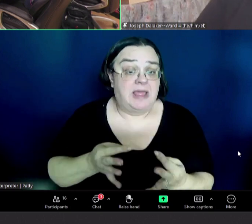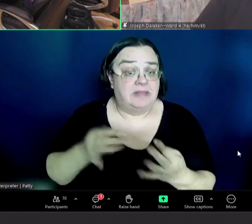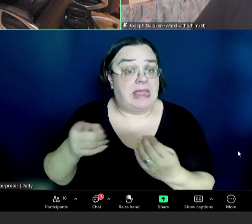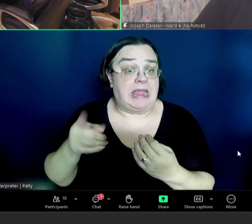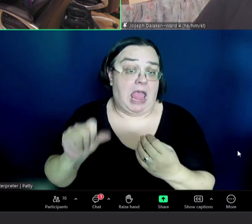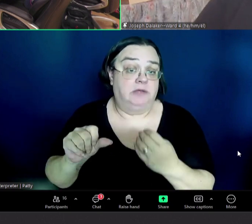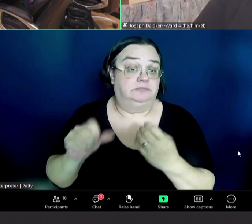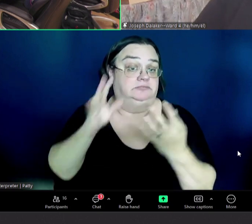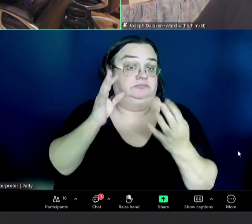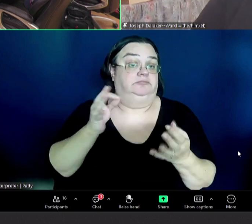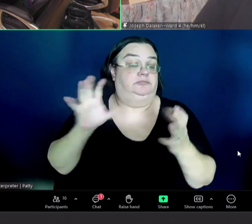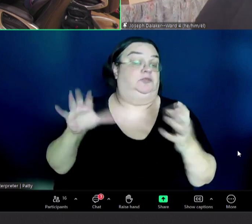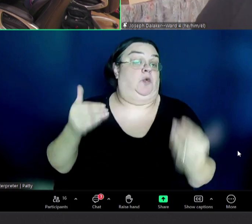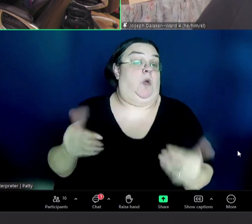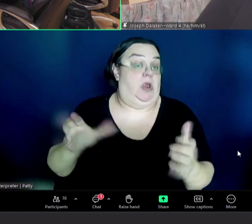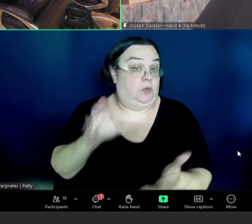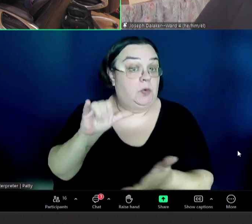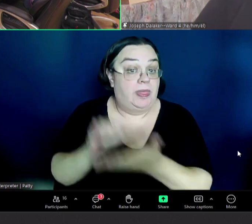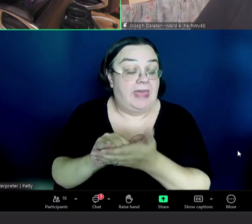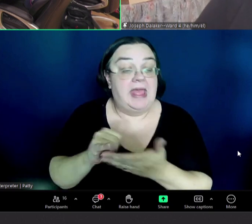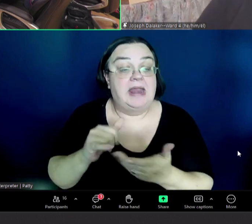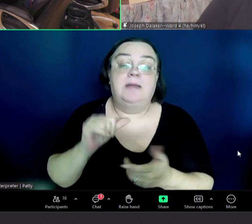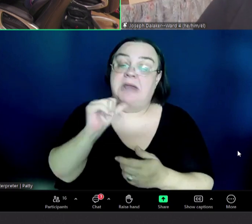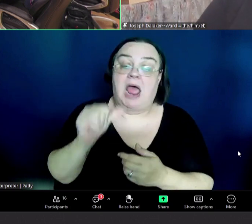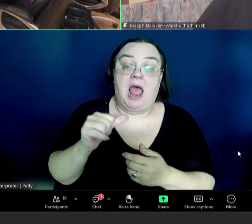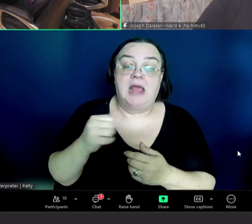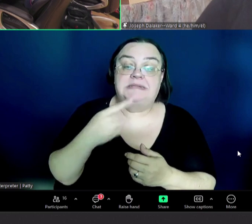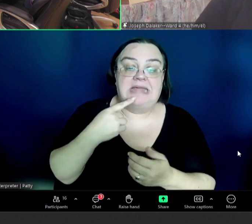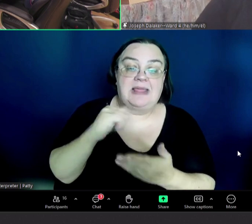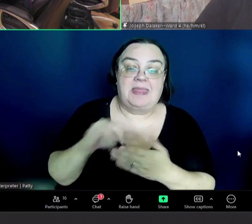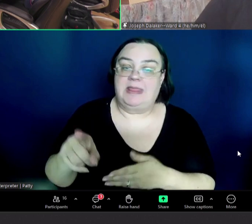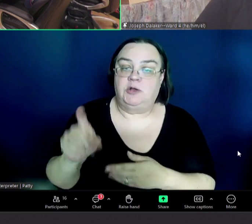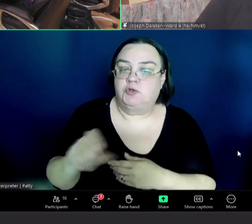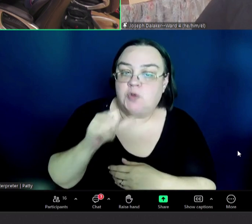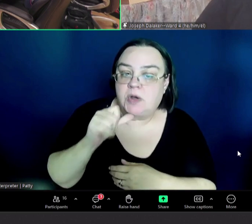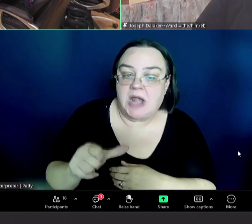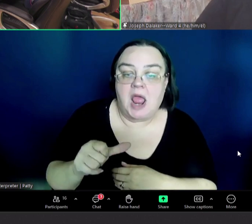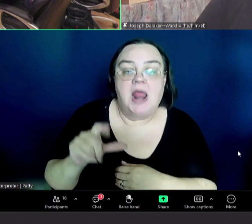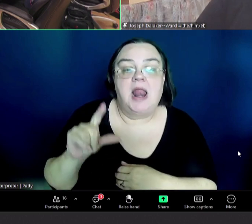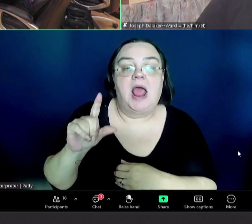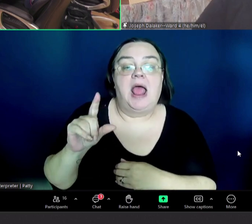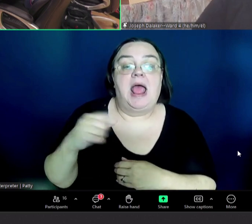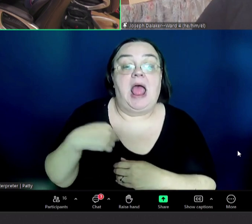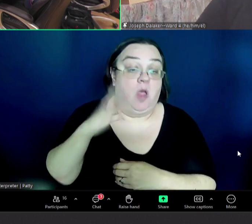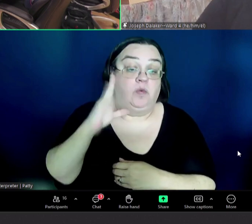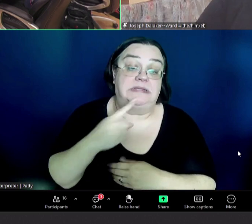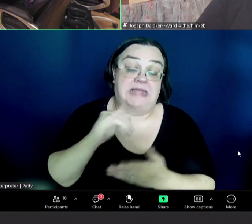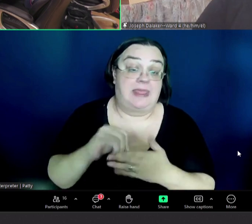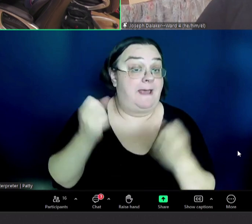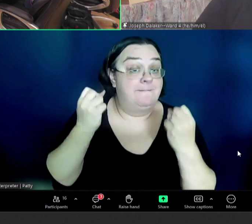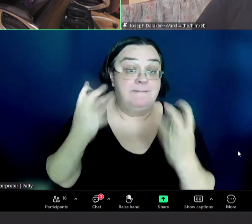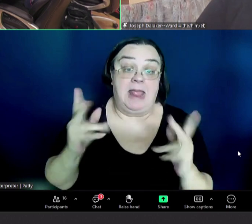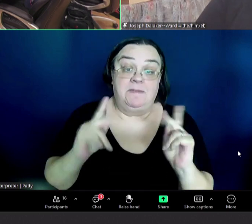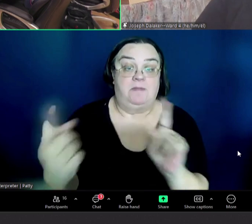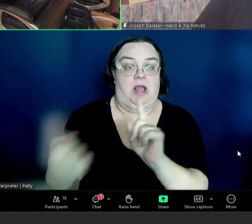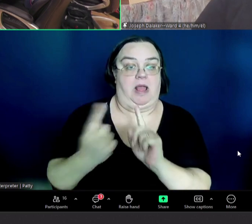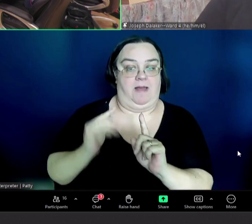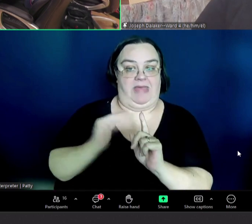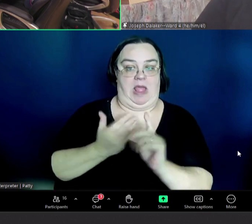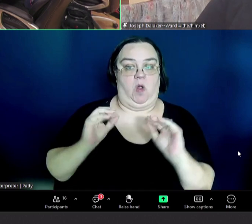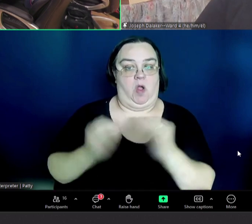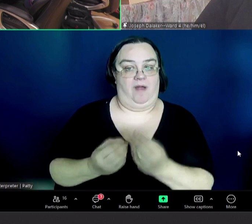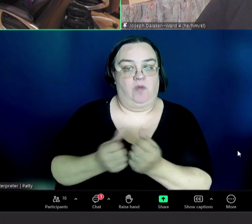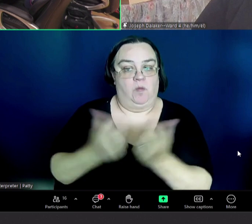It's not for me to say that they shouldn't do that, but I will say many, many, many people come to our office without representation, but some people